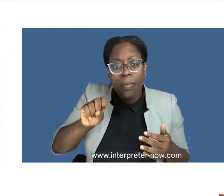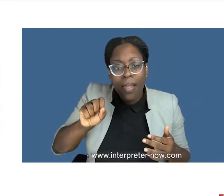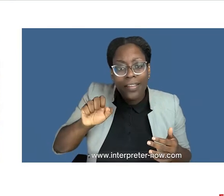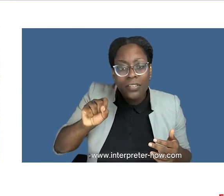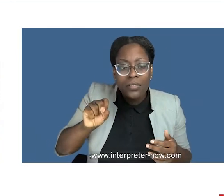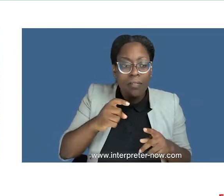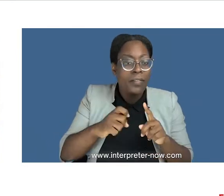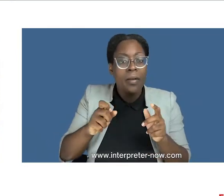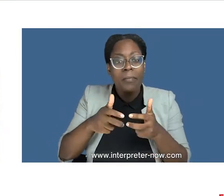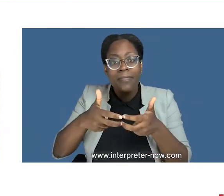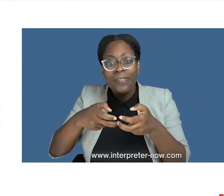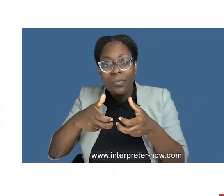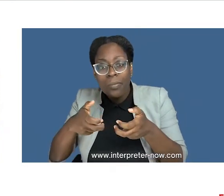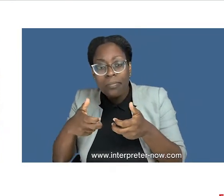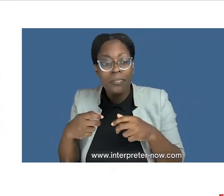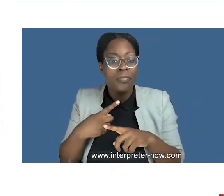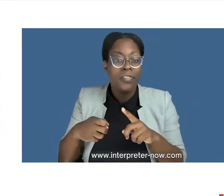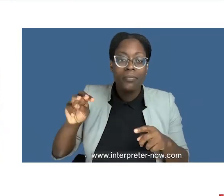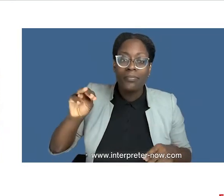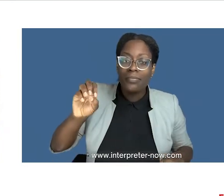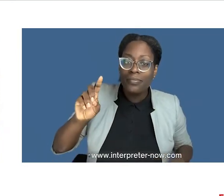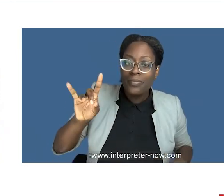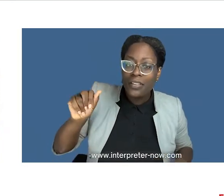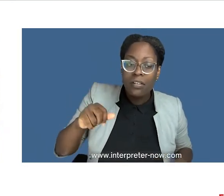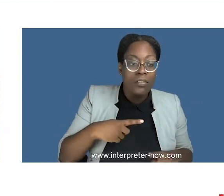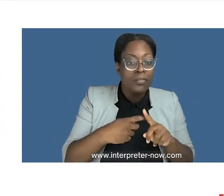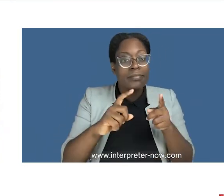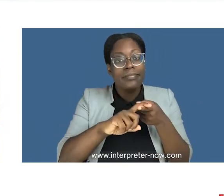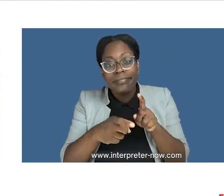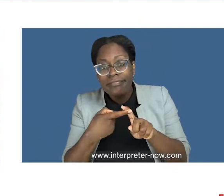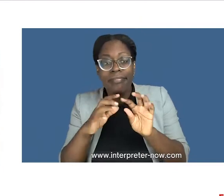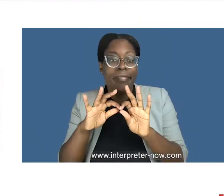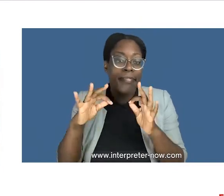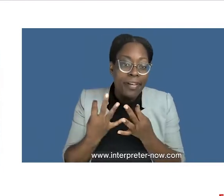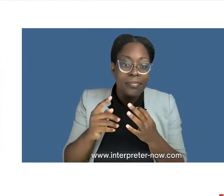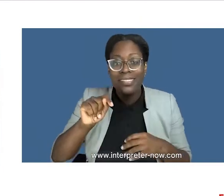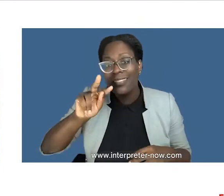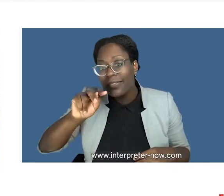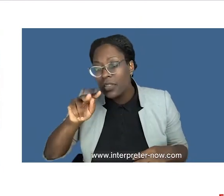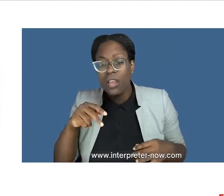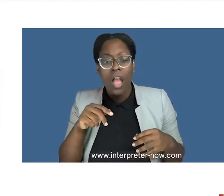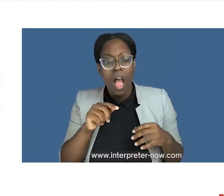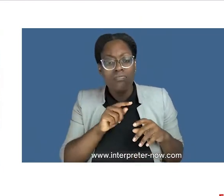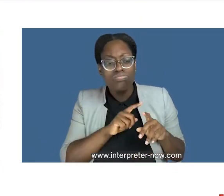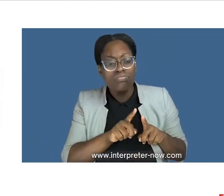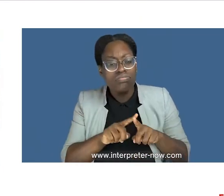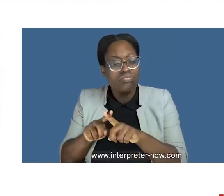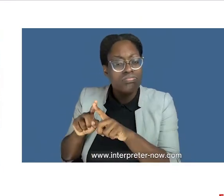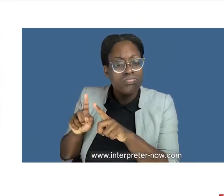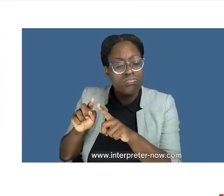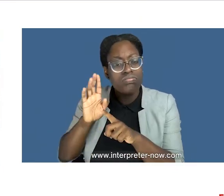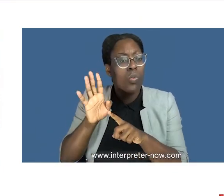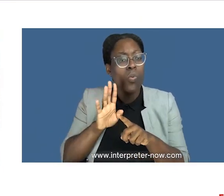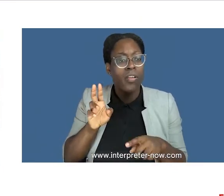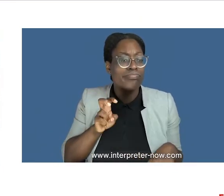and media, films, video games. That's an inequitable system as well. So there are not a lot